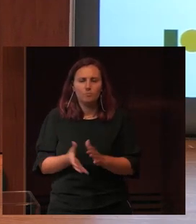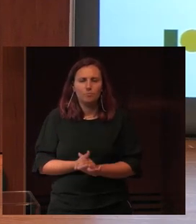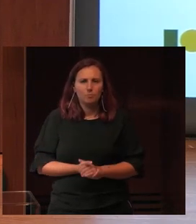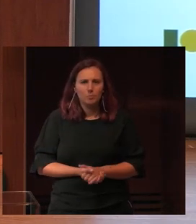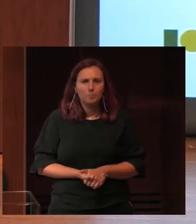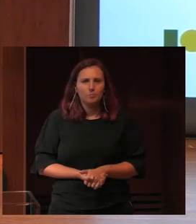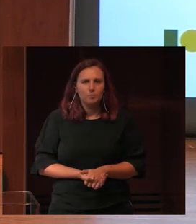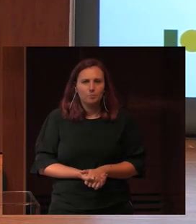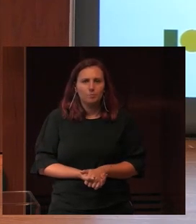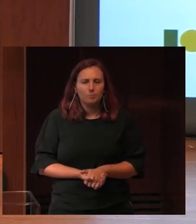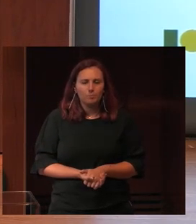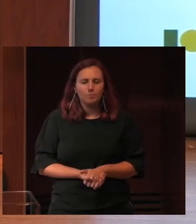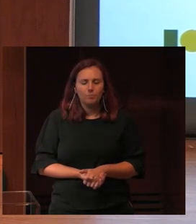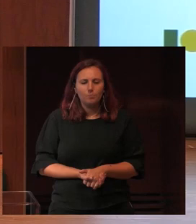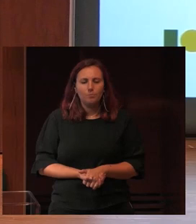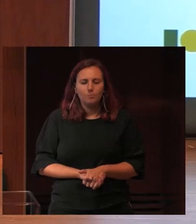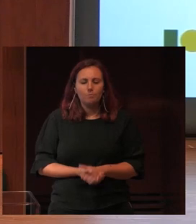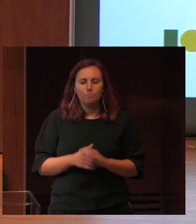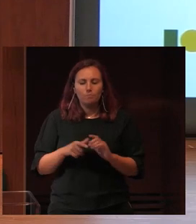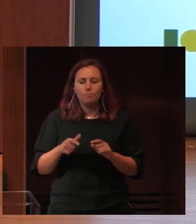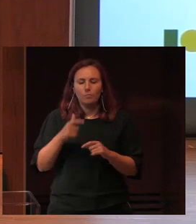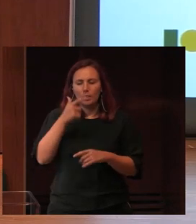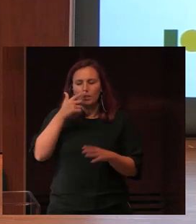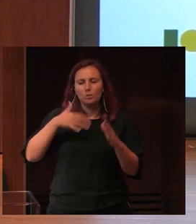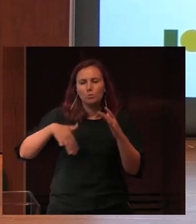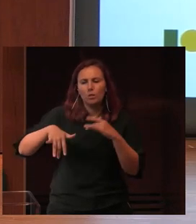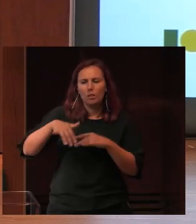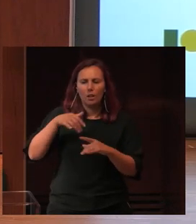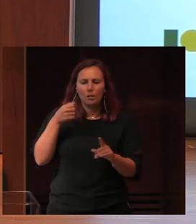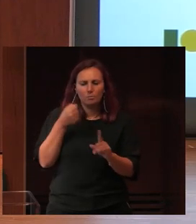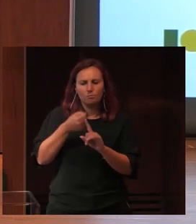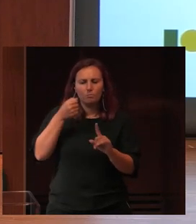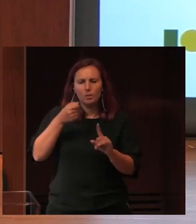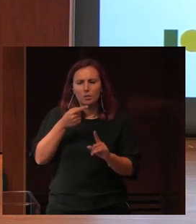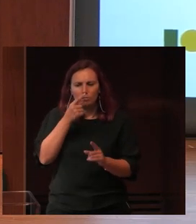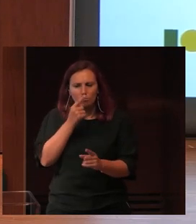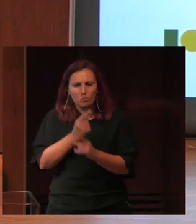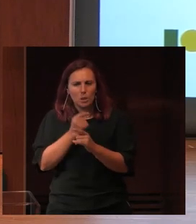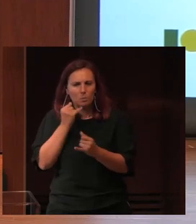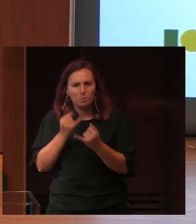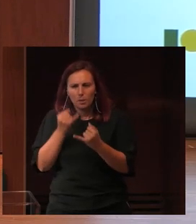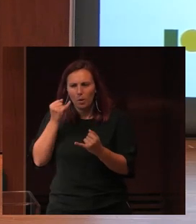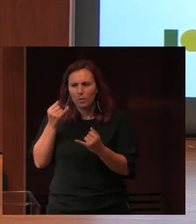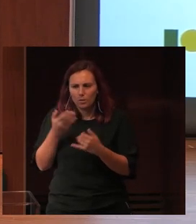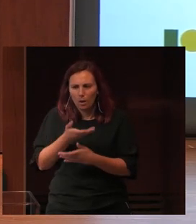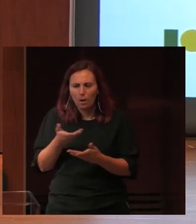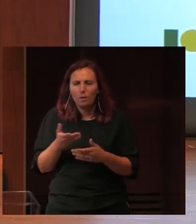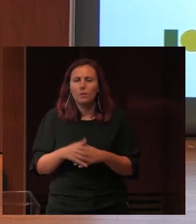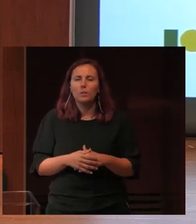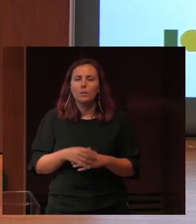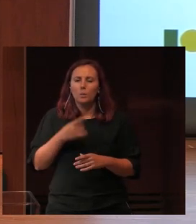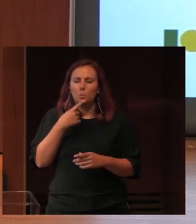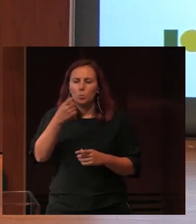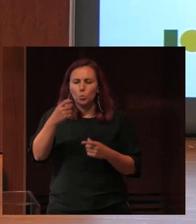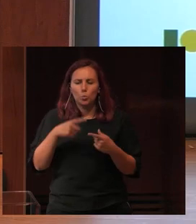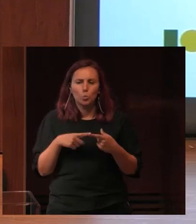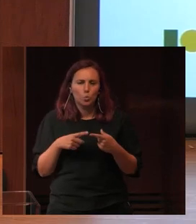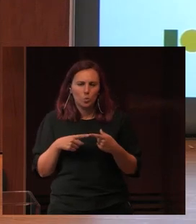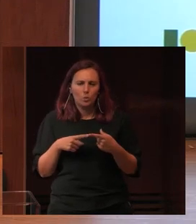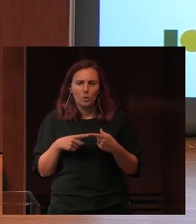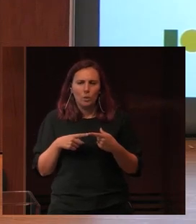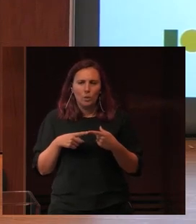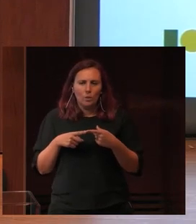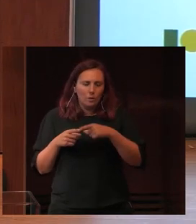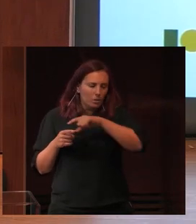simultaneously dangerous society that we are going to. Well, my first question, and let me say you that